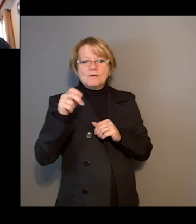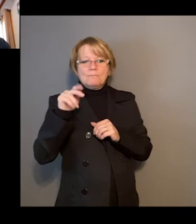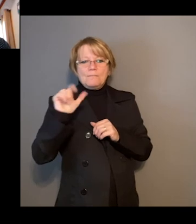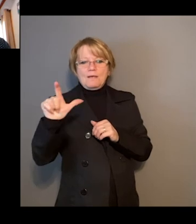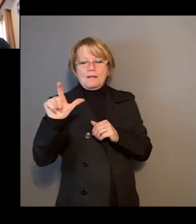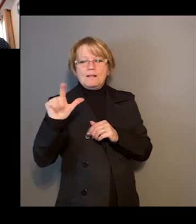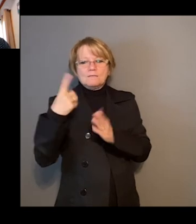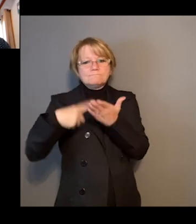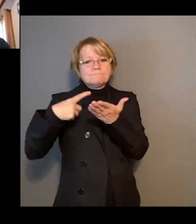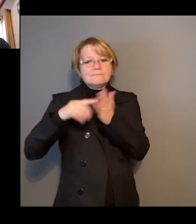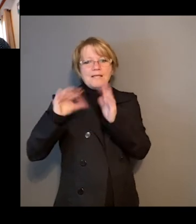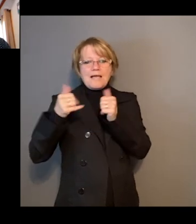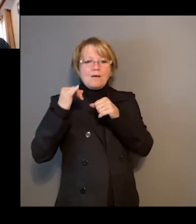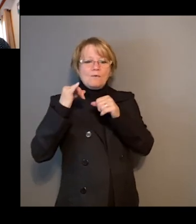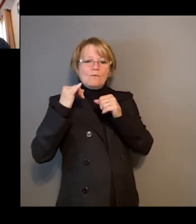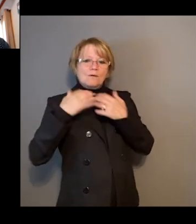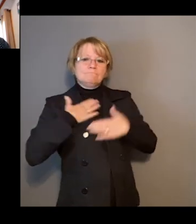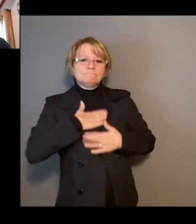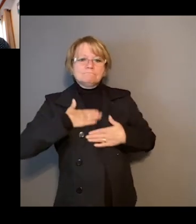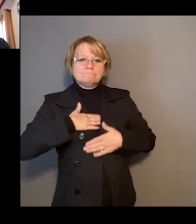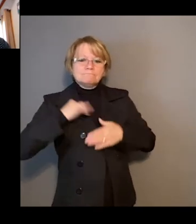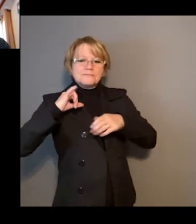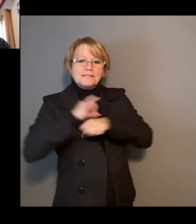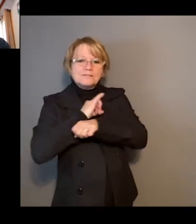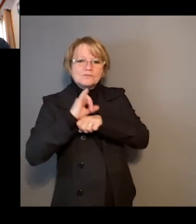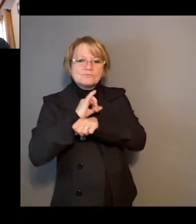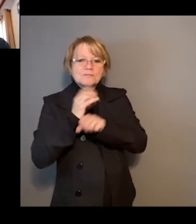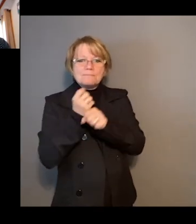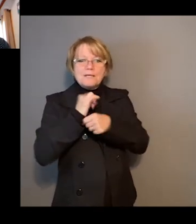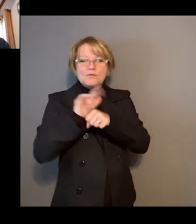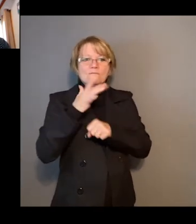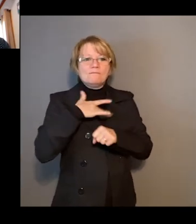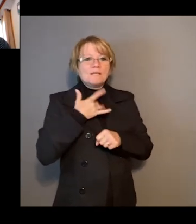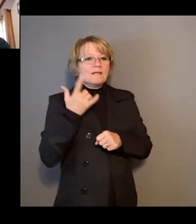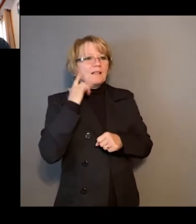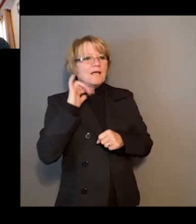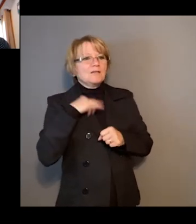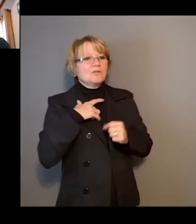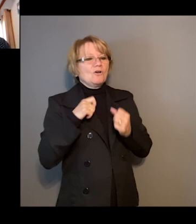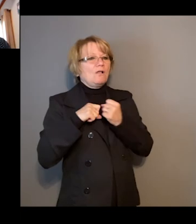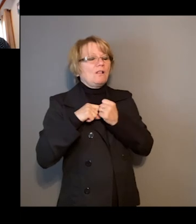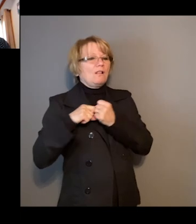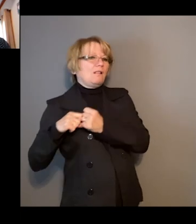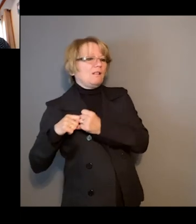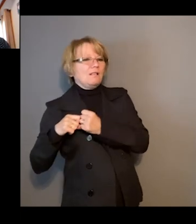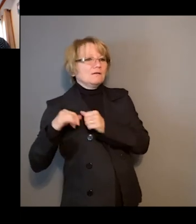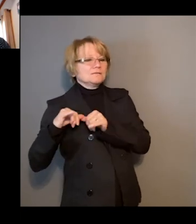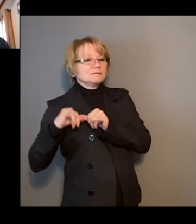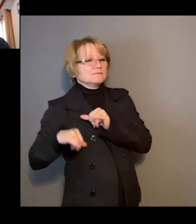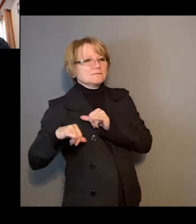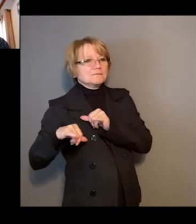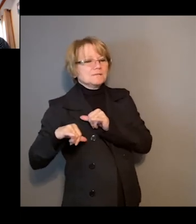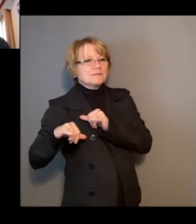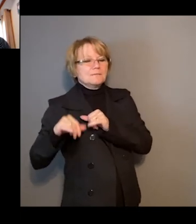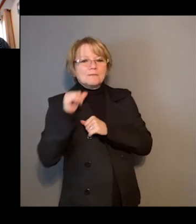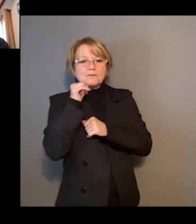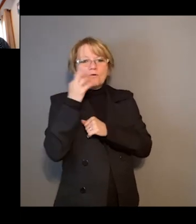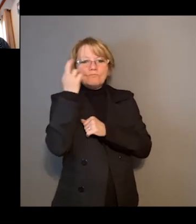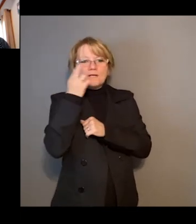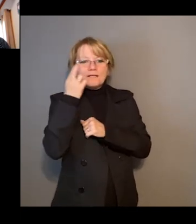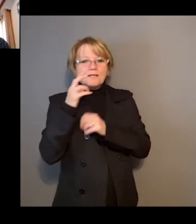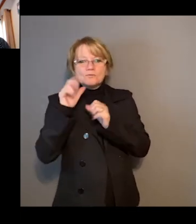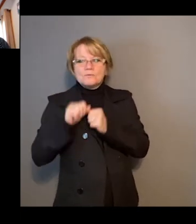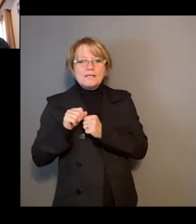like a lion that's chained to a folding chair, but you don't know that you can just walk away. It's